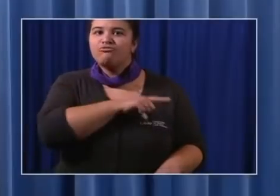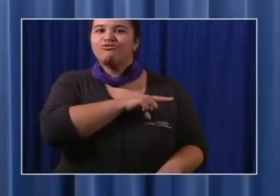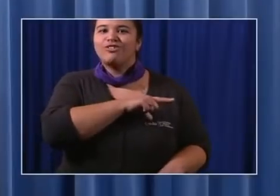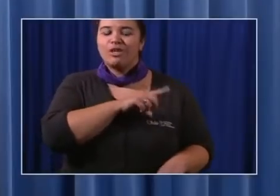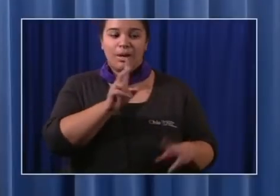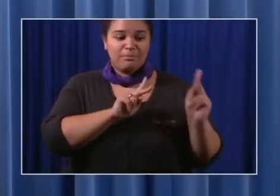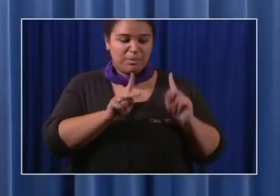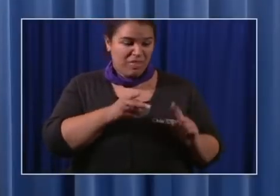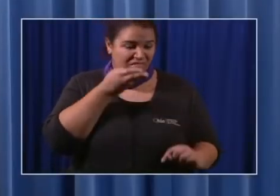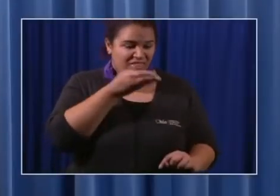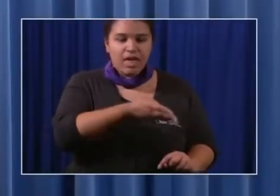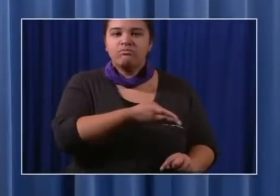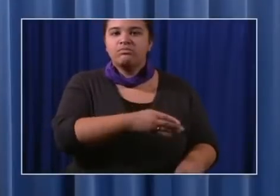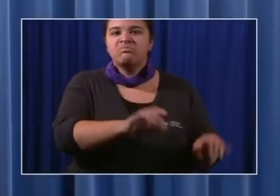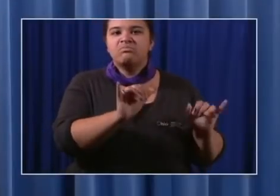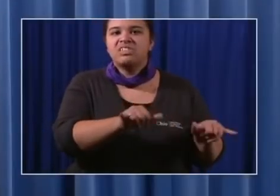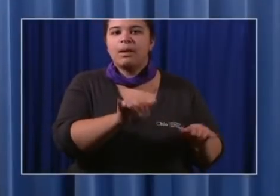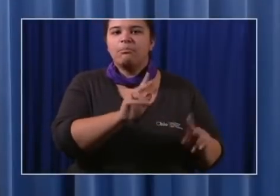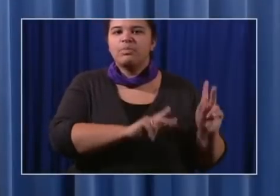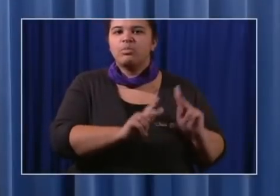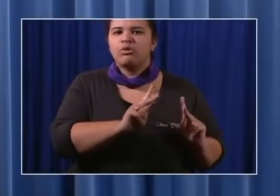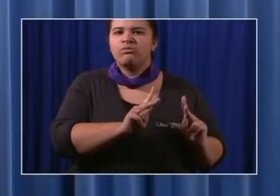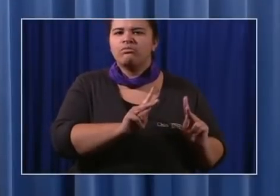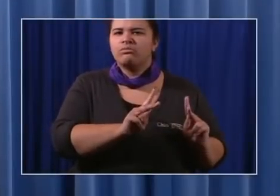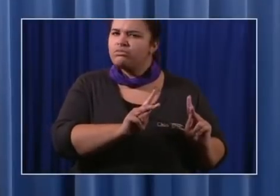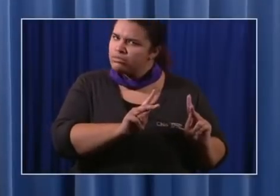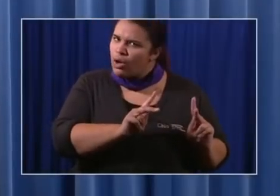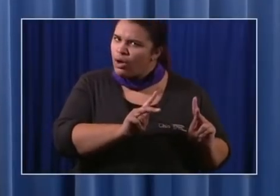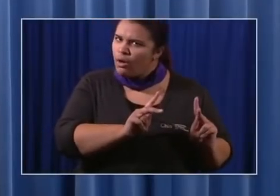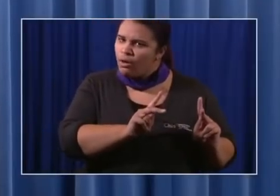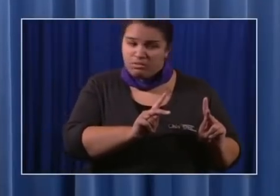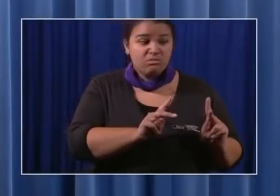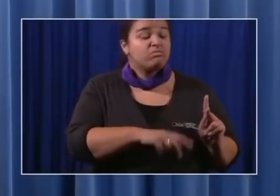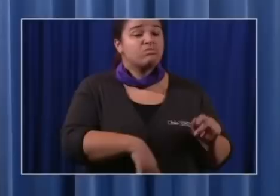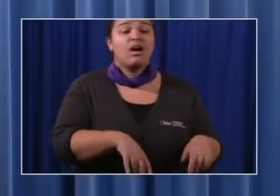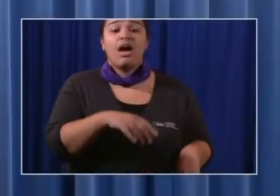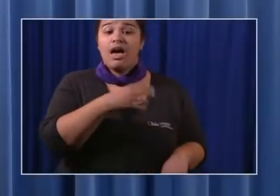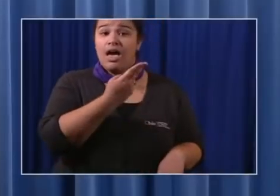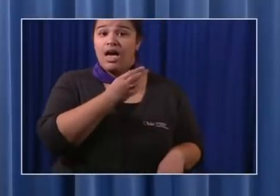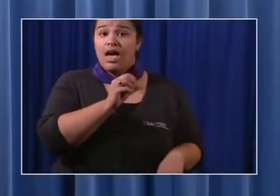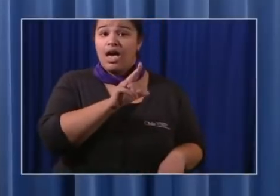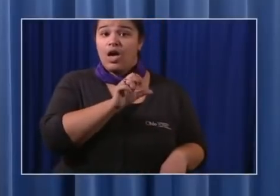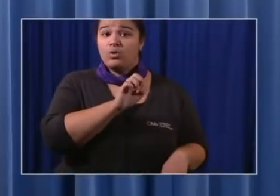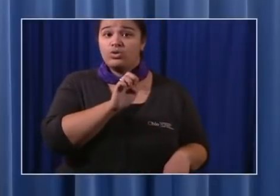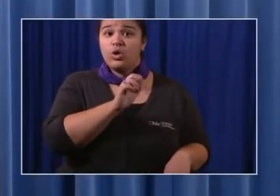the replacement won't have the same problems as the first House Bill 6?